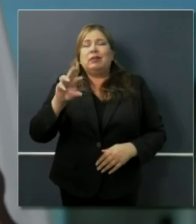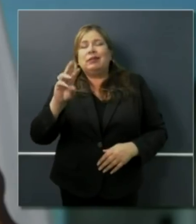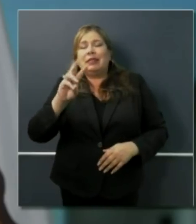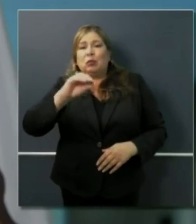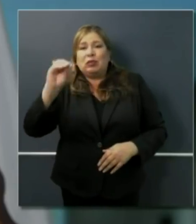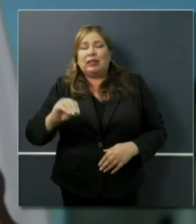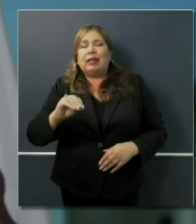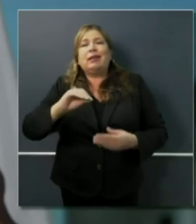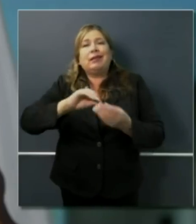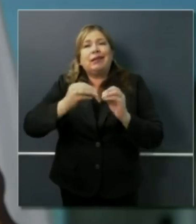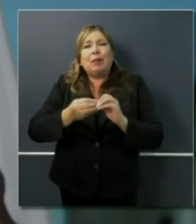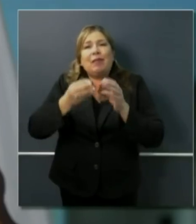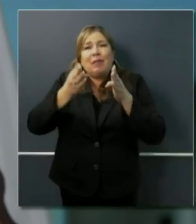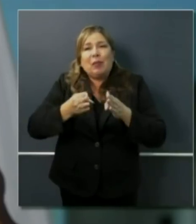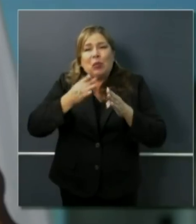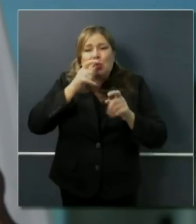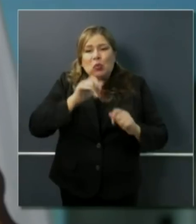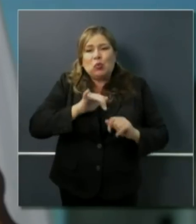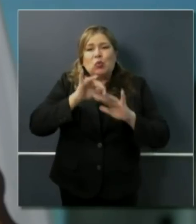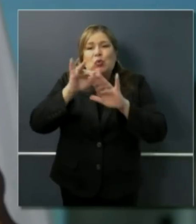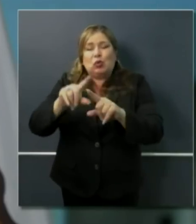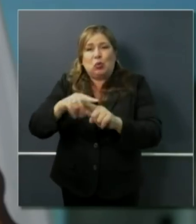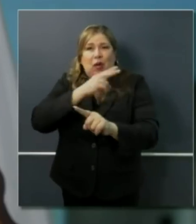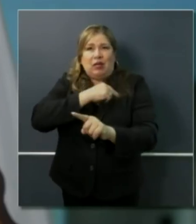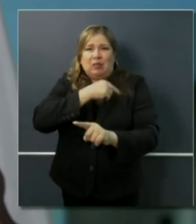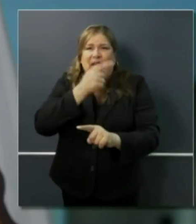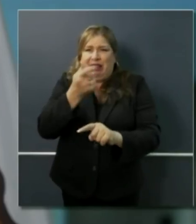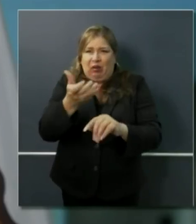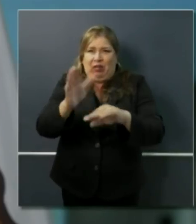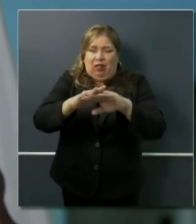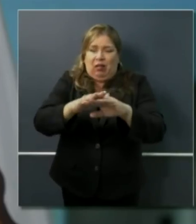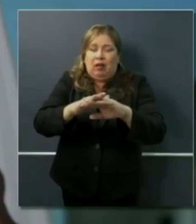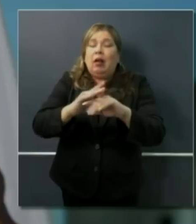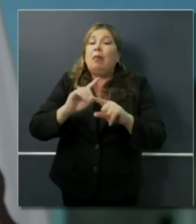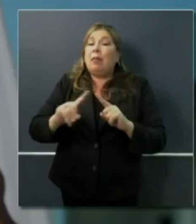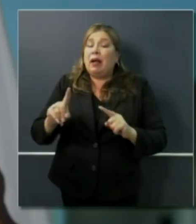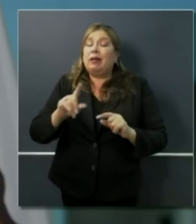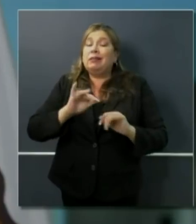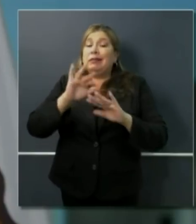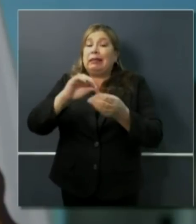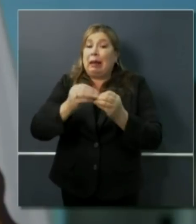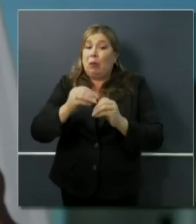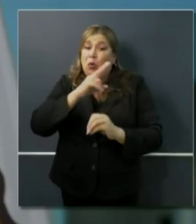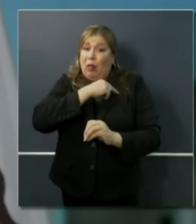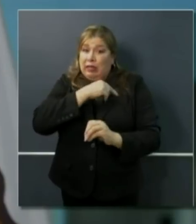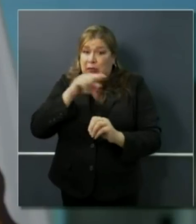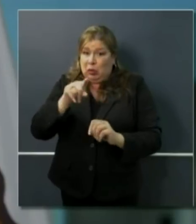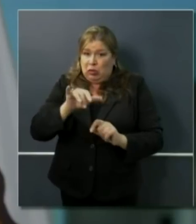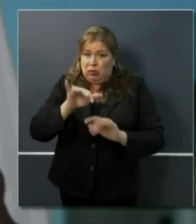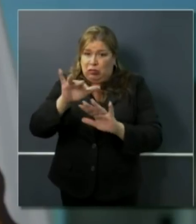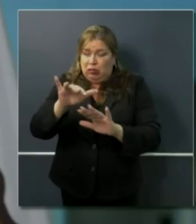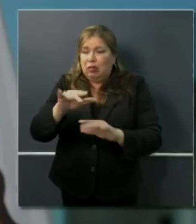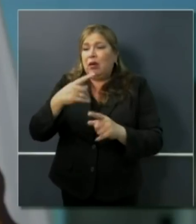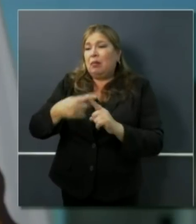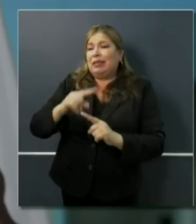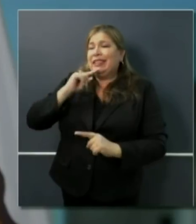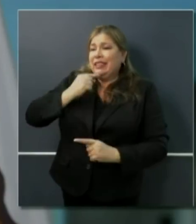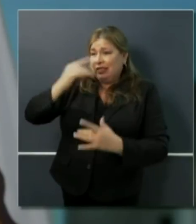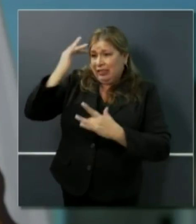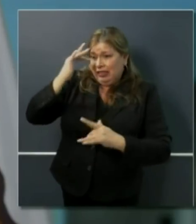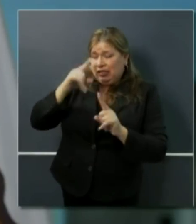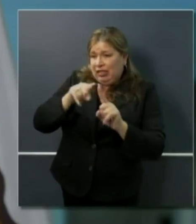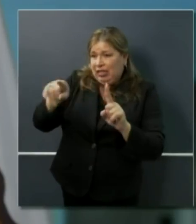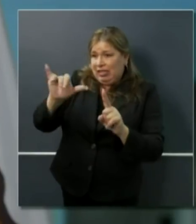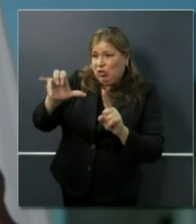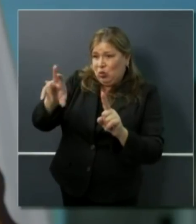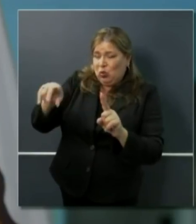hospitalization numbers. But again, those ICU numbers, those hospitalization numbers are the ones I look at every single morning,